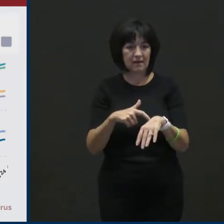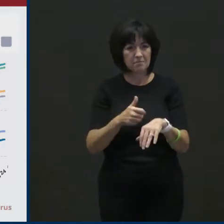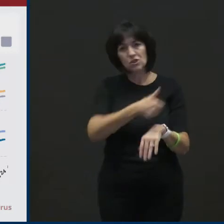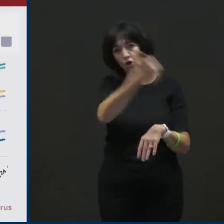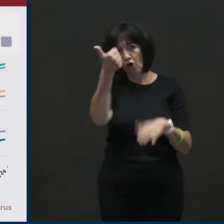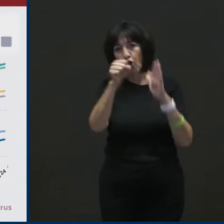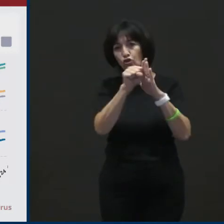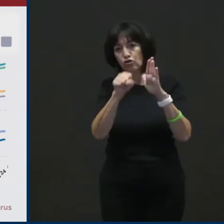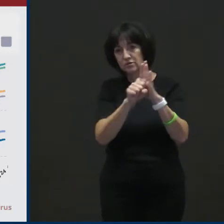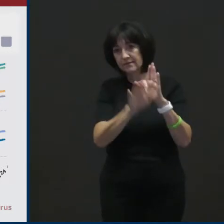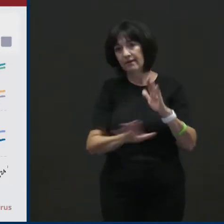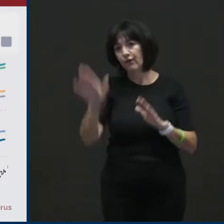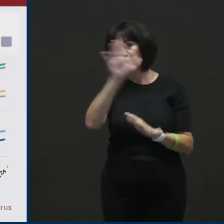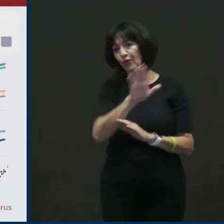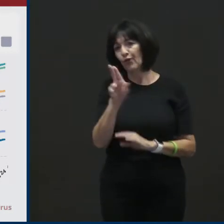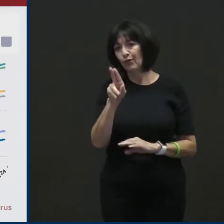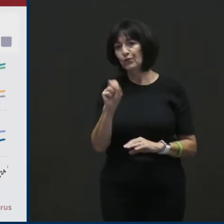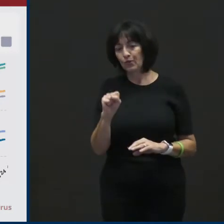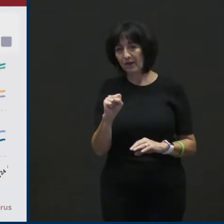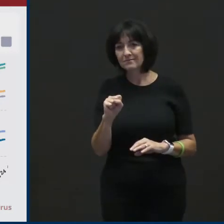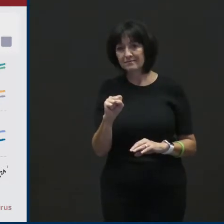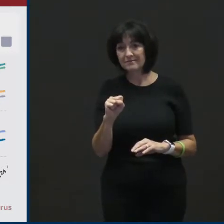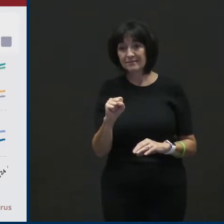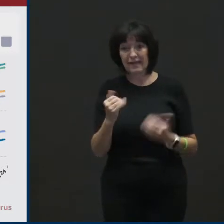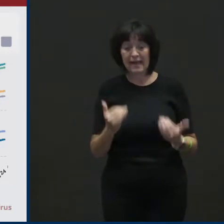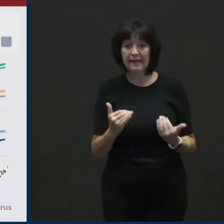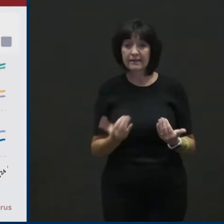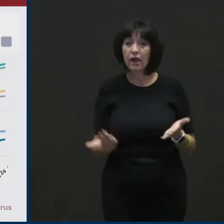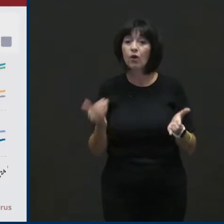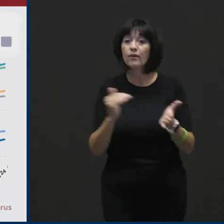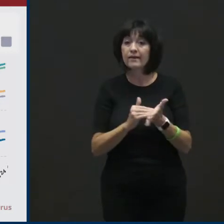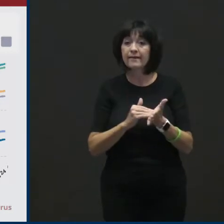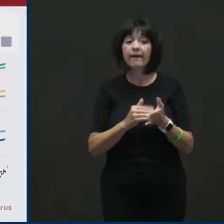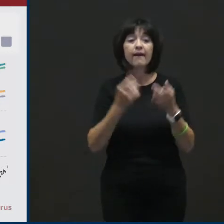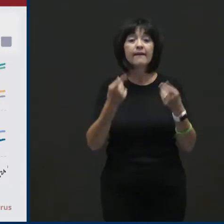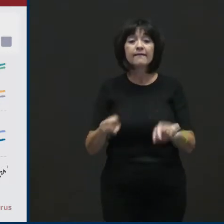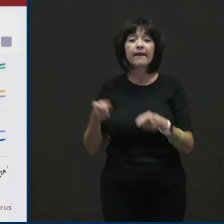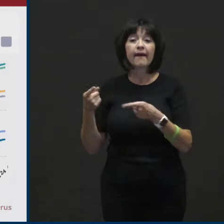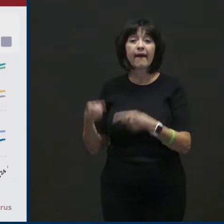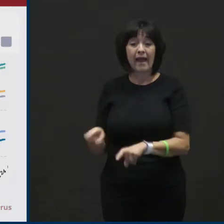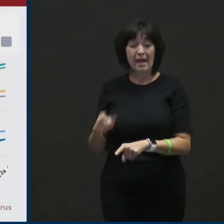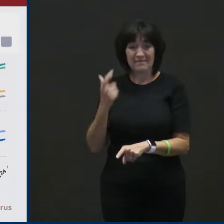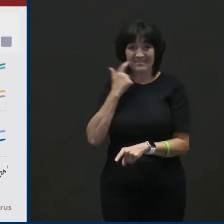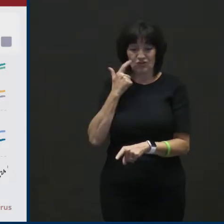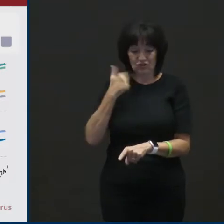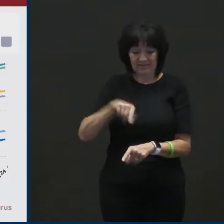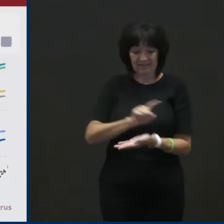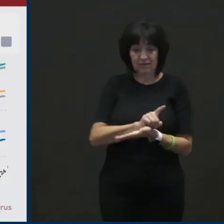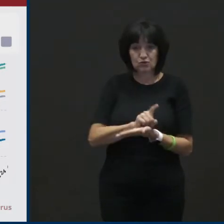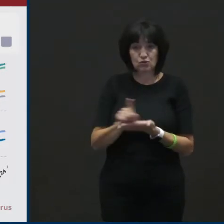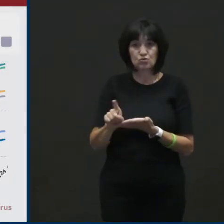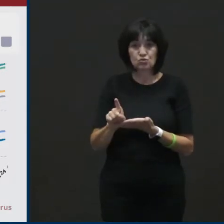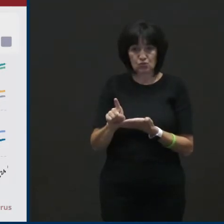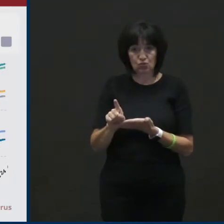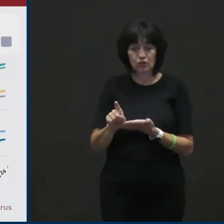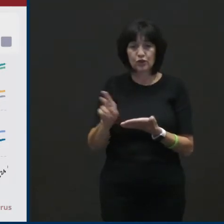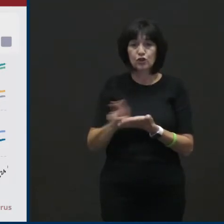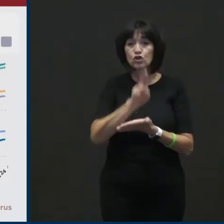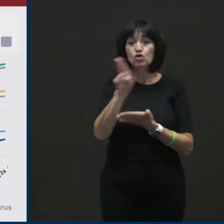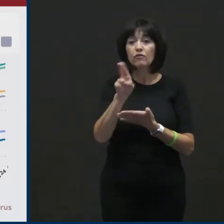And we're seeing it again in higher education. Just this week, University of North